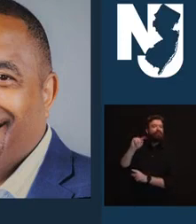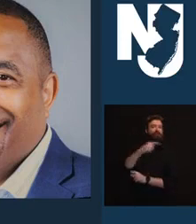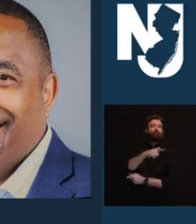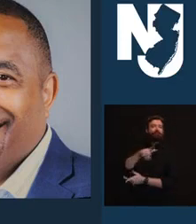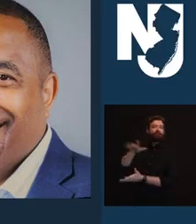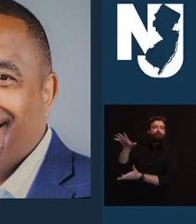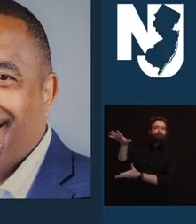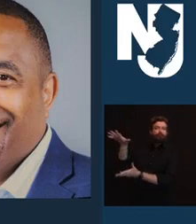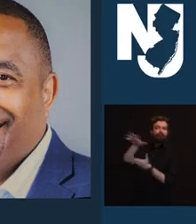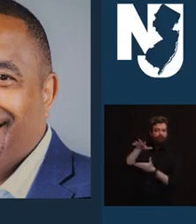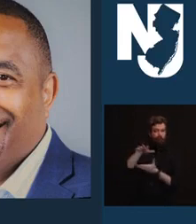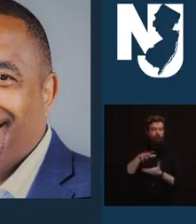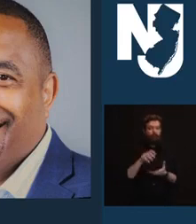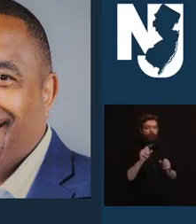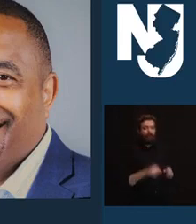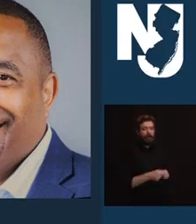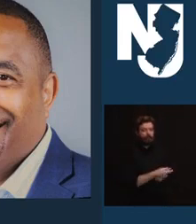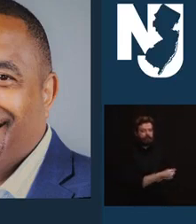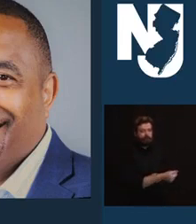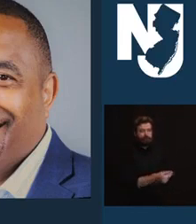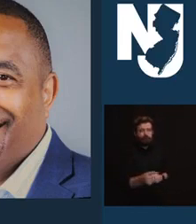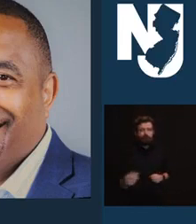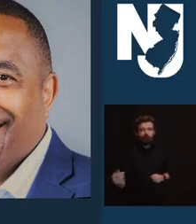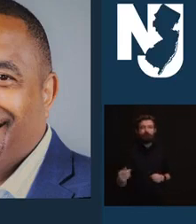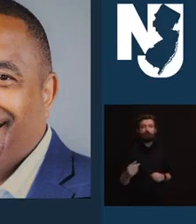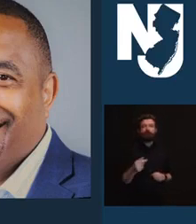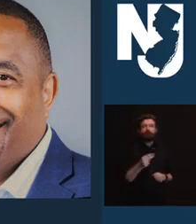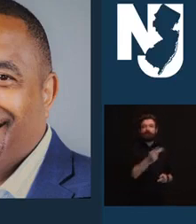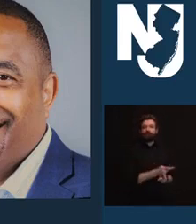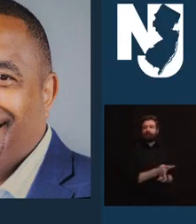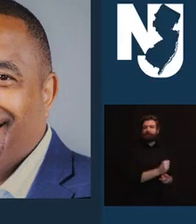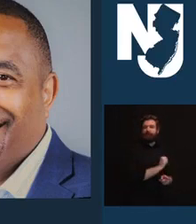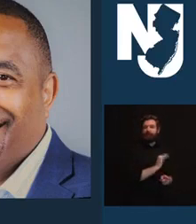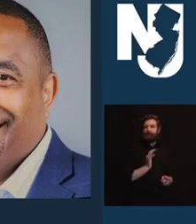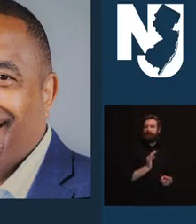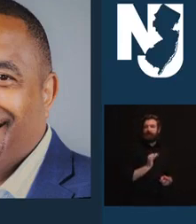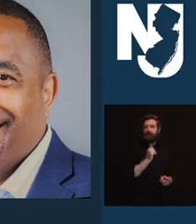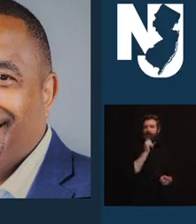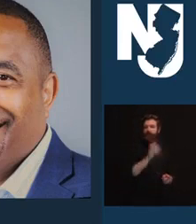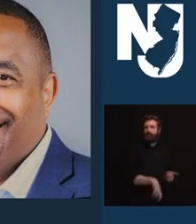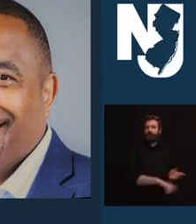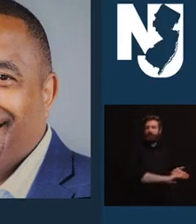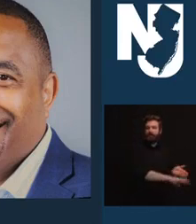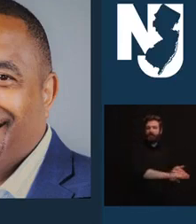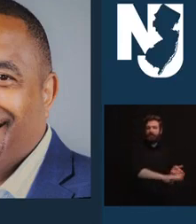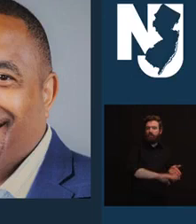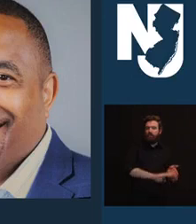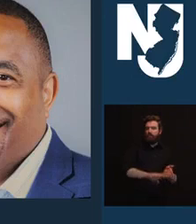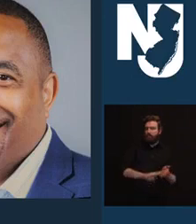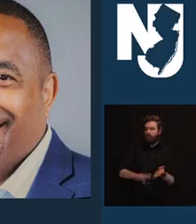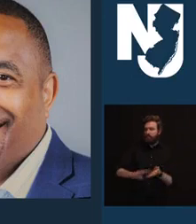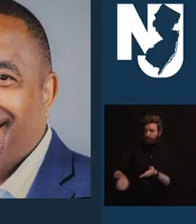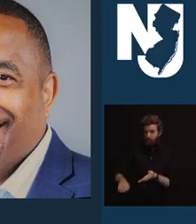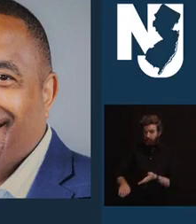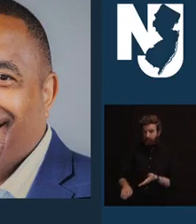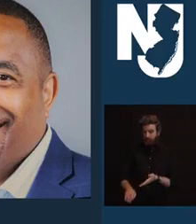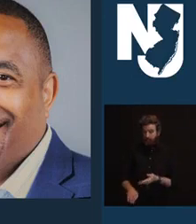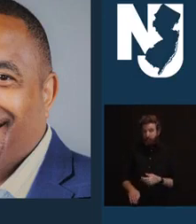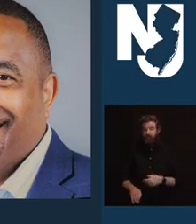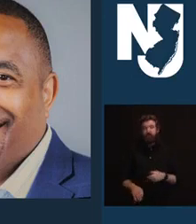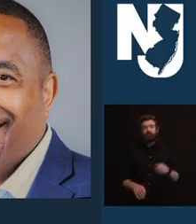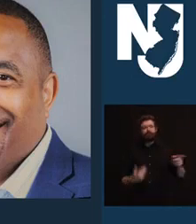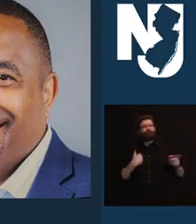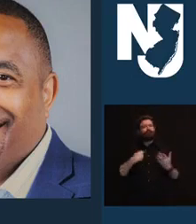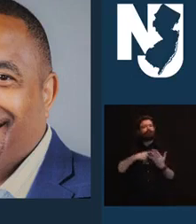and to continue many signature programs. Newark Arts was able to maintain its Art Start mini grant program to support more than